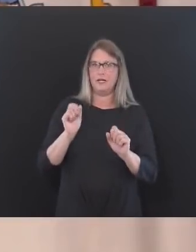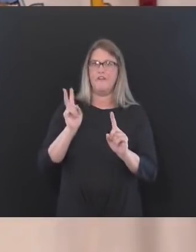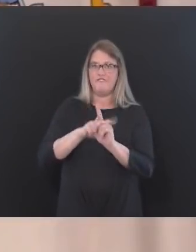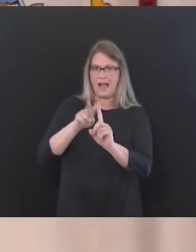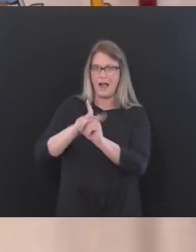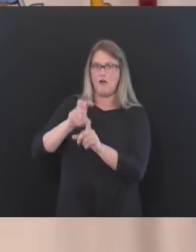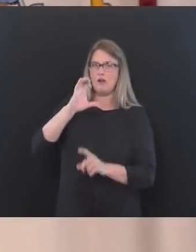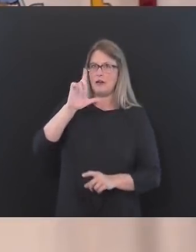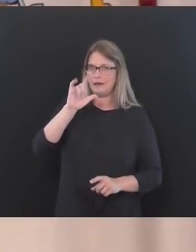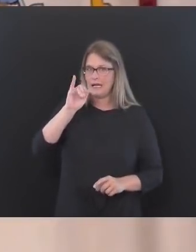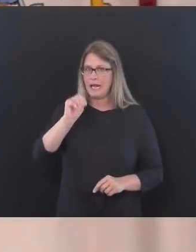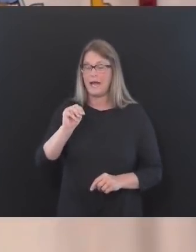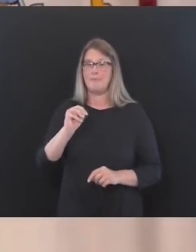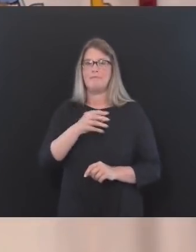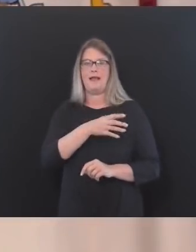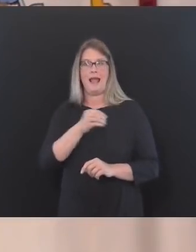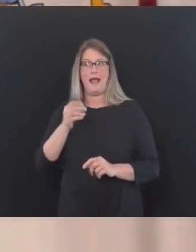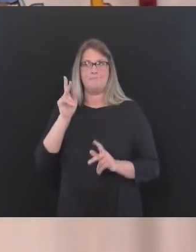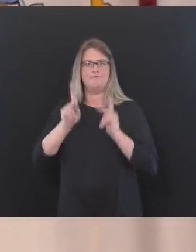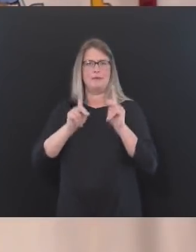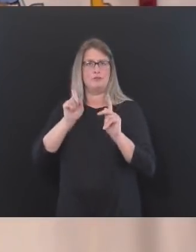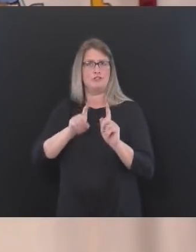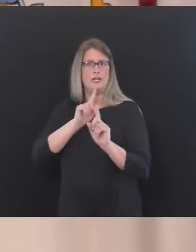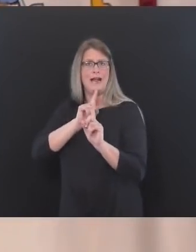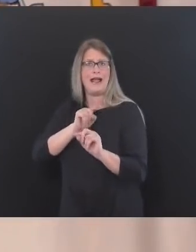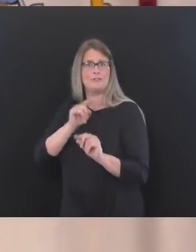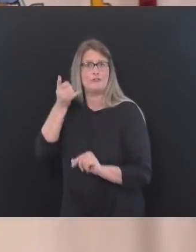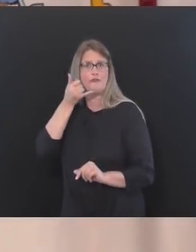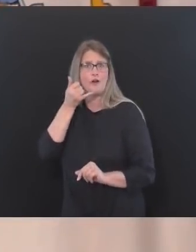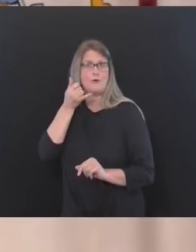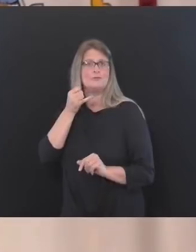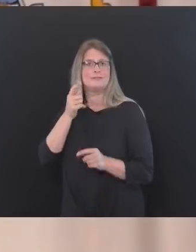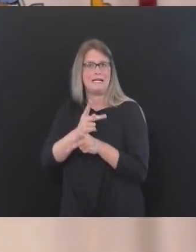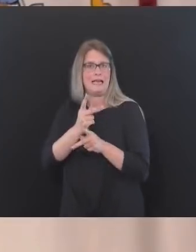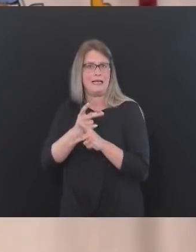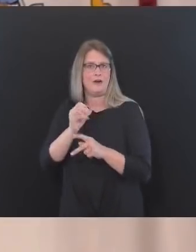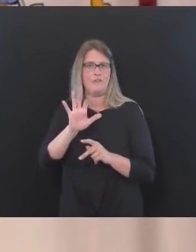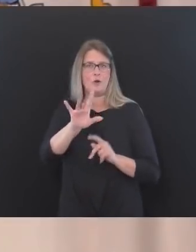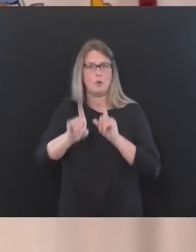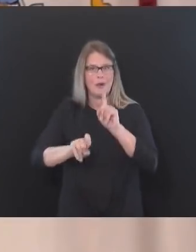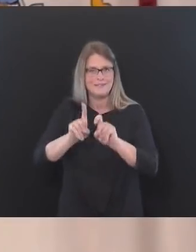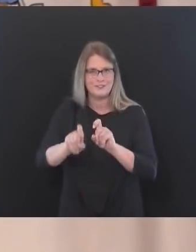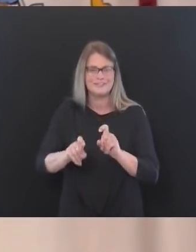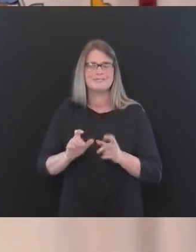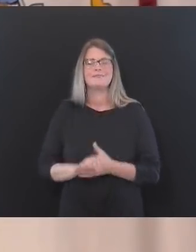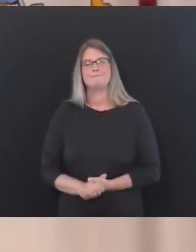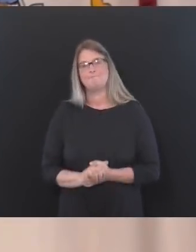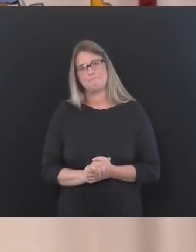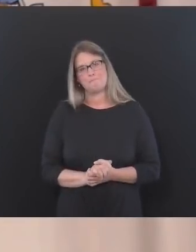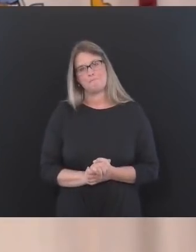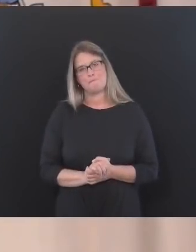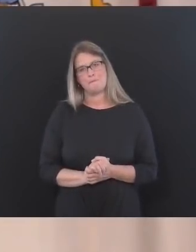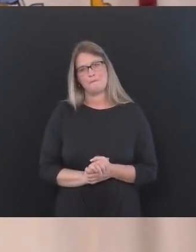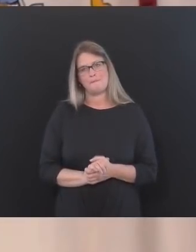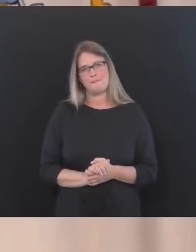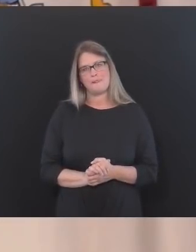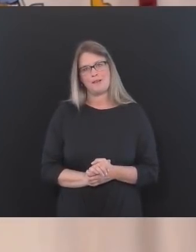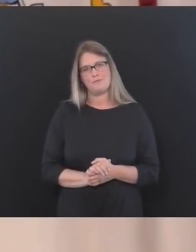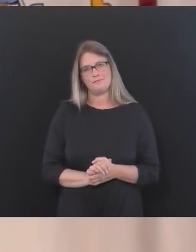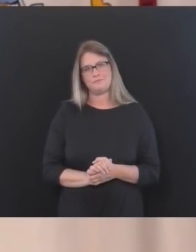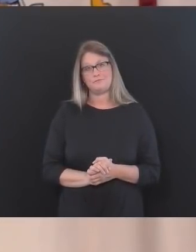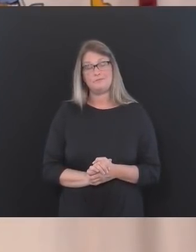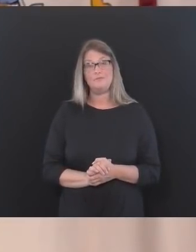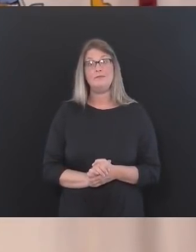phones answered and your questions taken care of as well. Now, also,